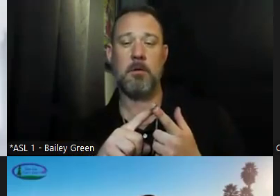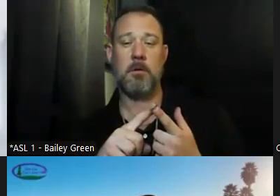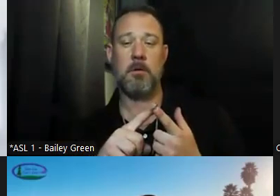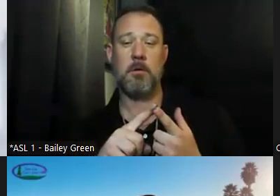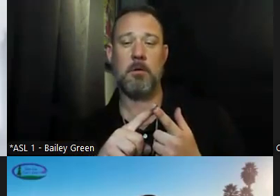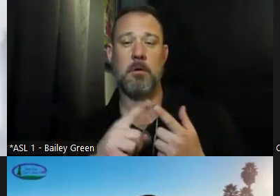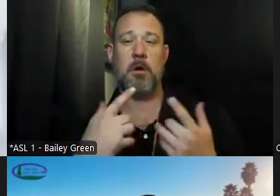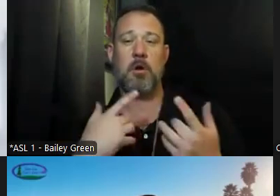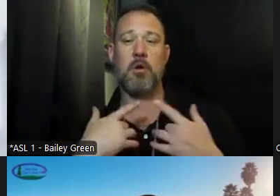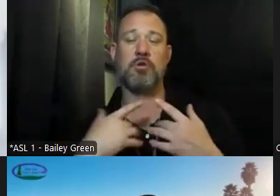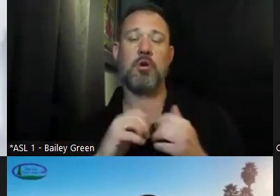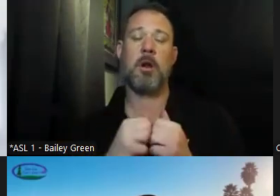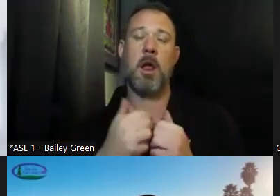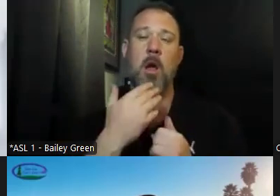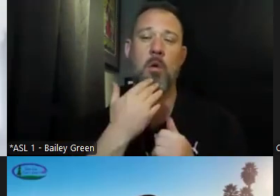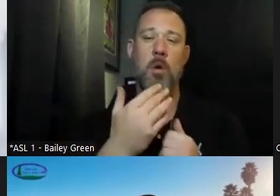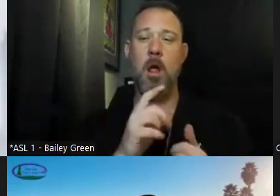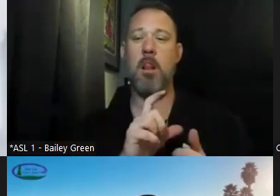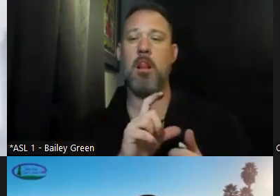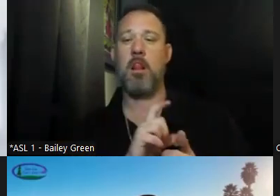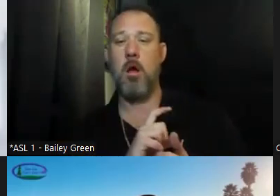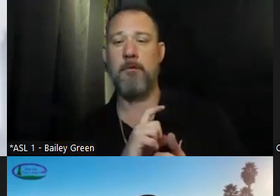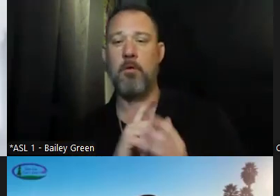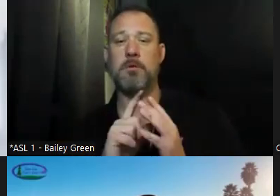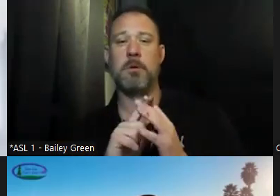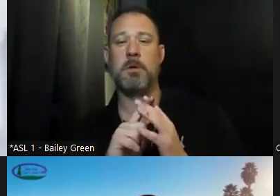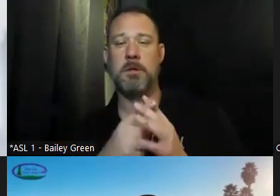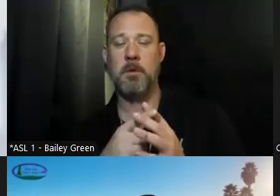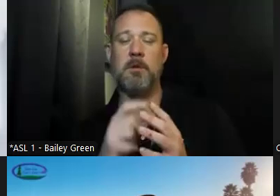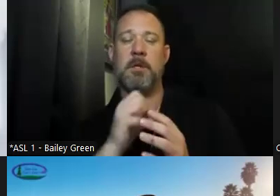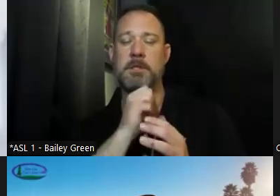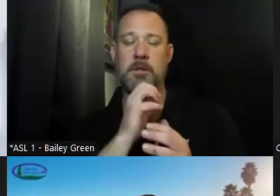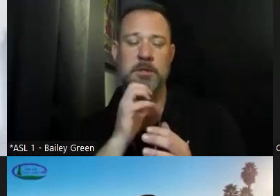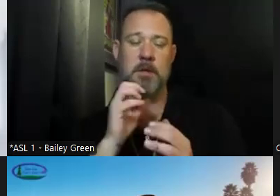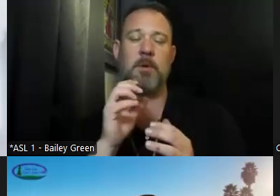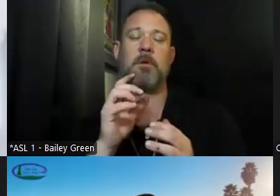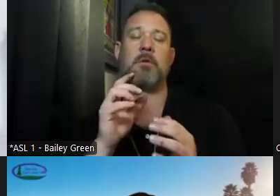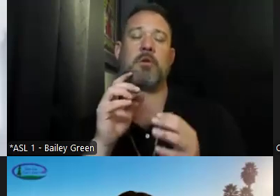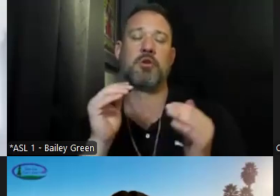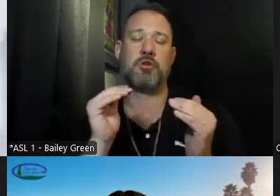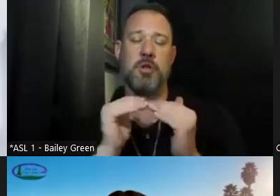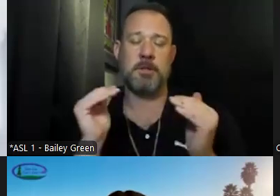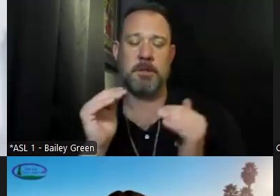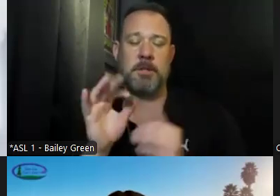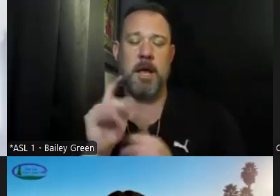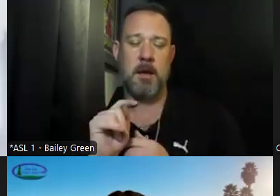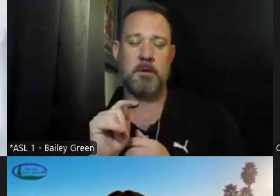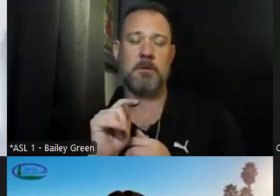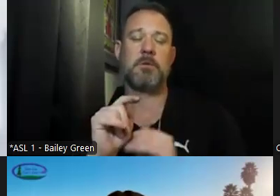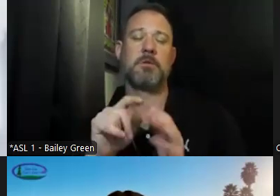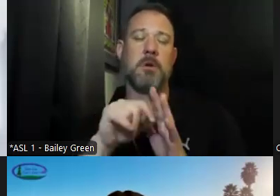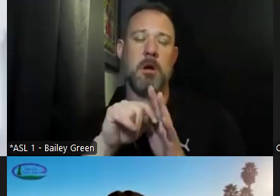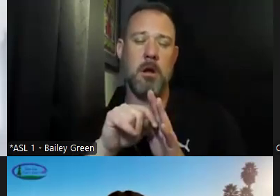concerning how well law enforcement is implementing the Senior and Disability Justice Act, which is a